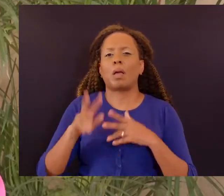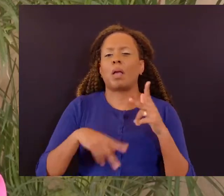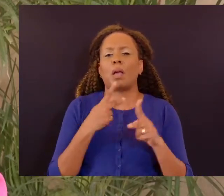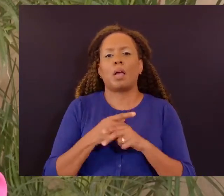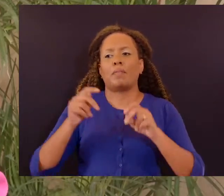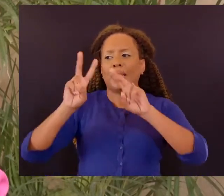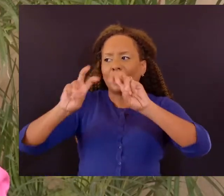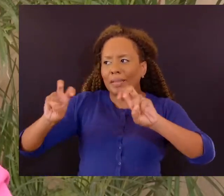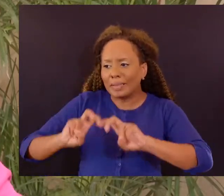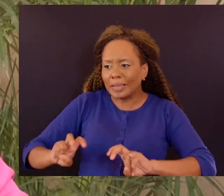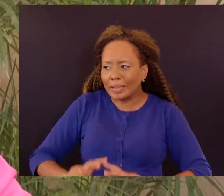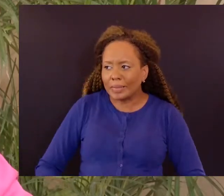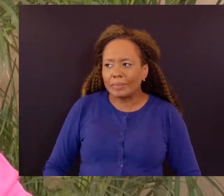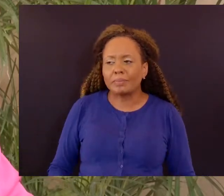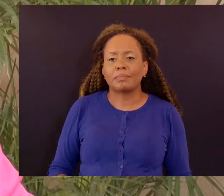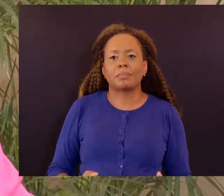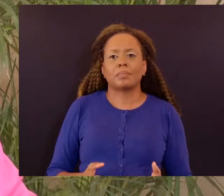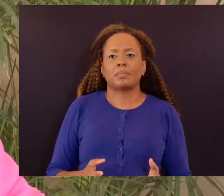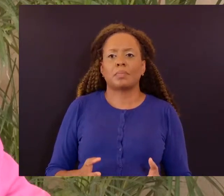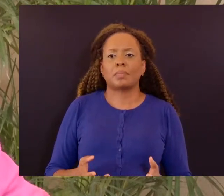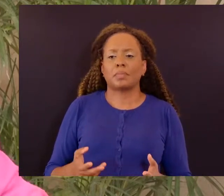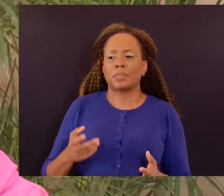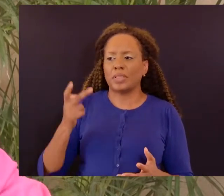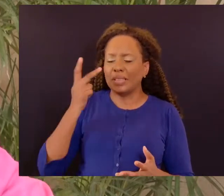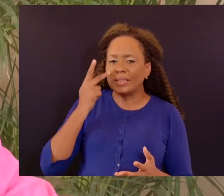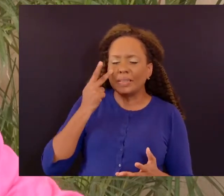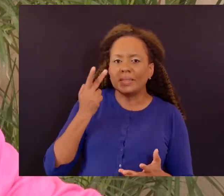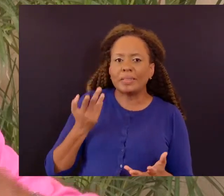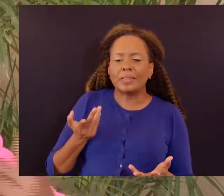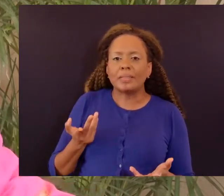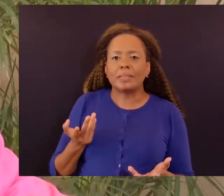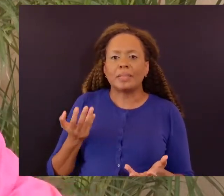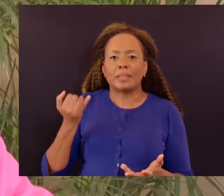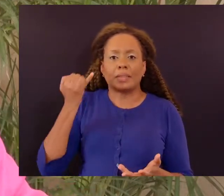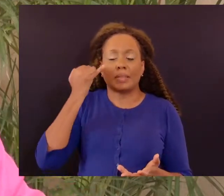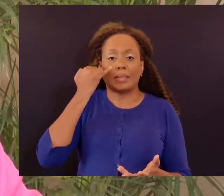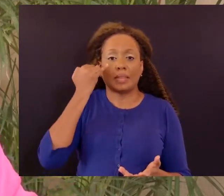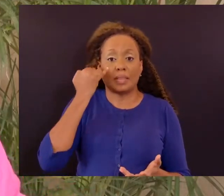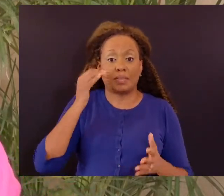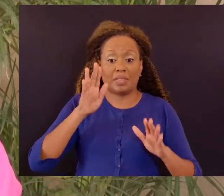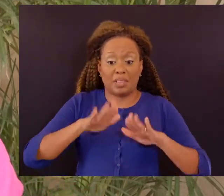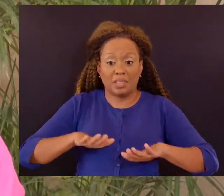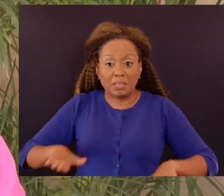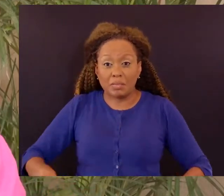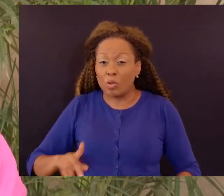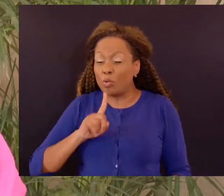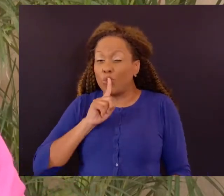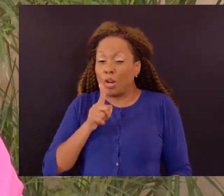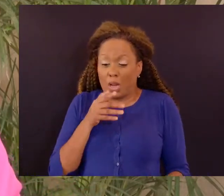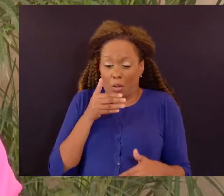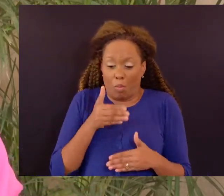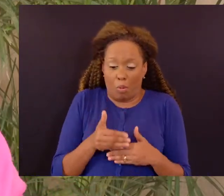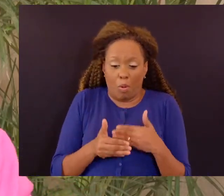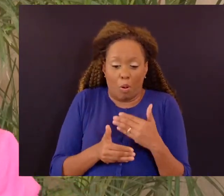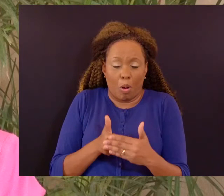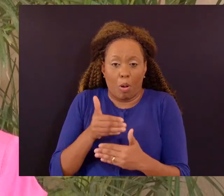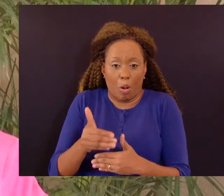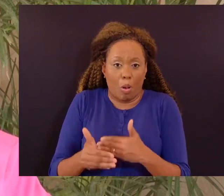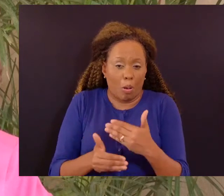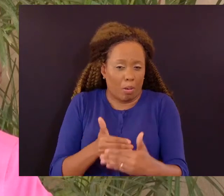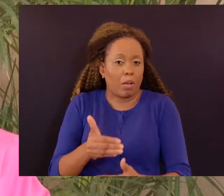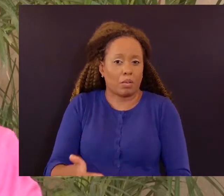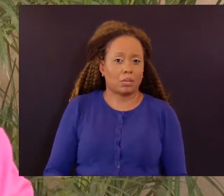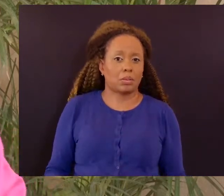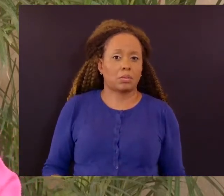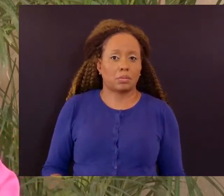we need to put in place to determine whether the children are progressing as a result of these new